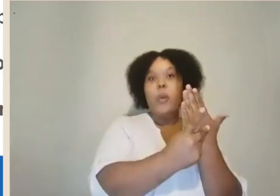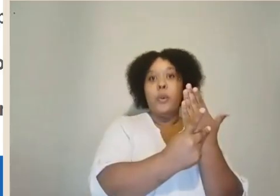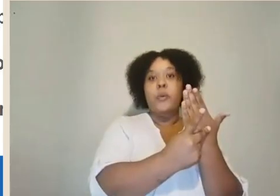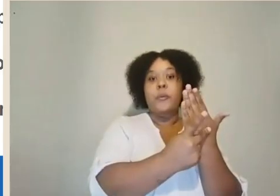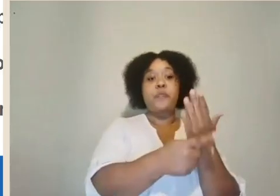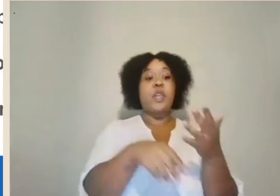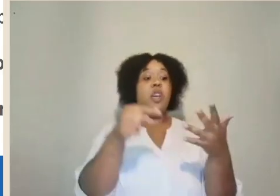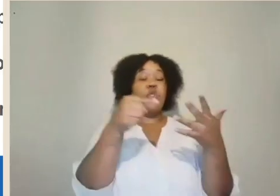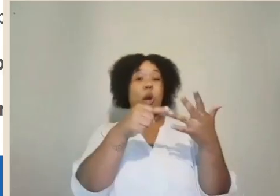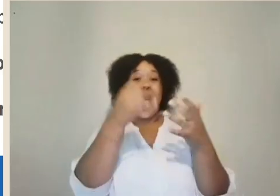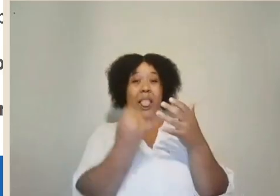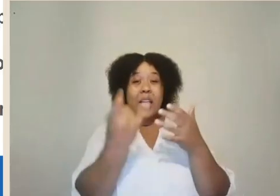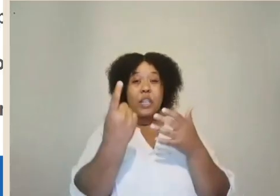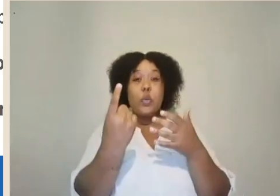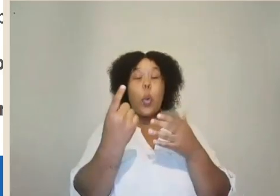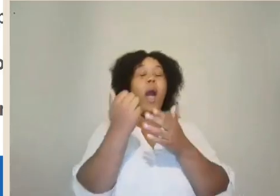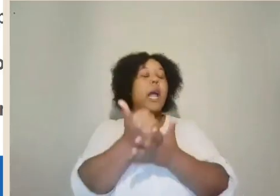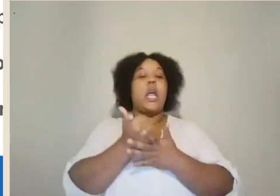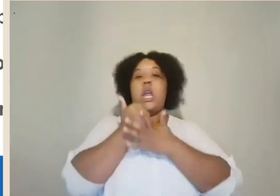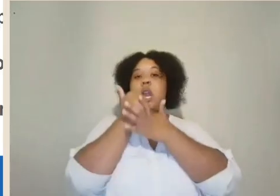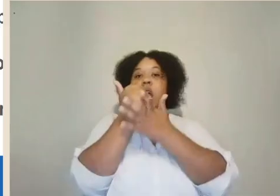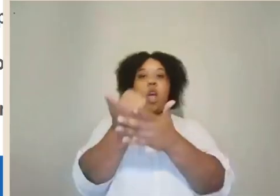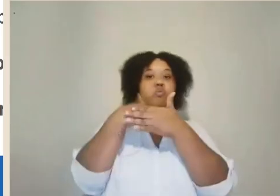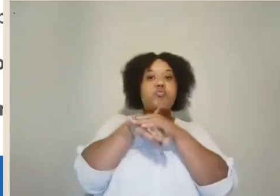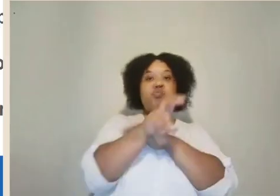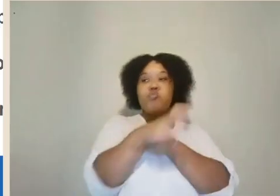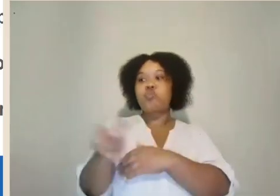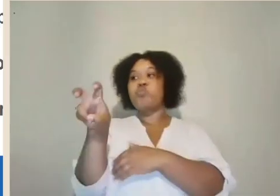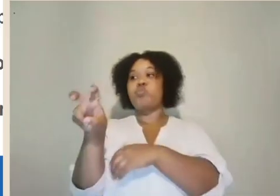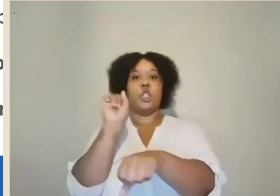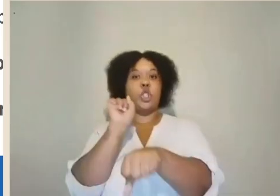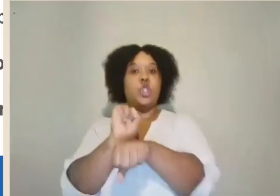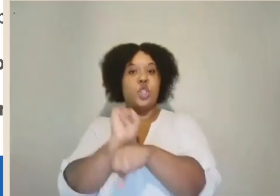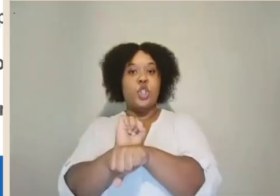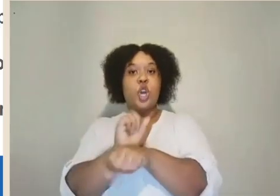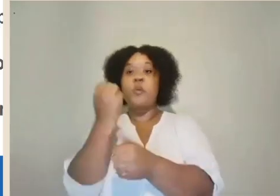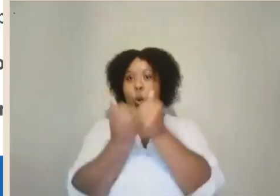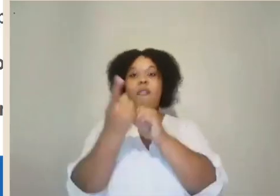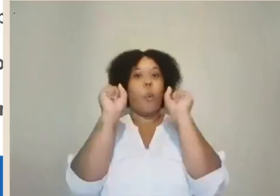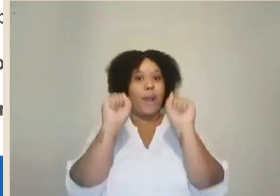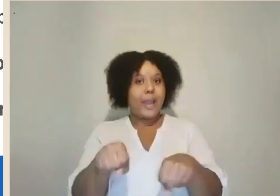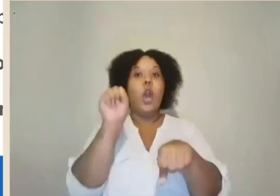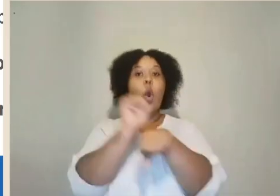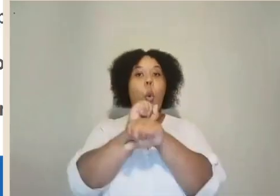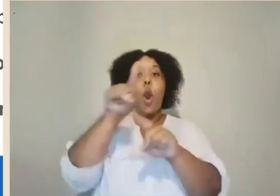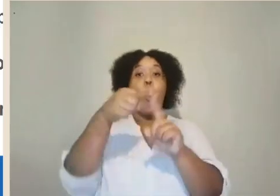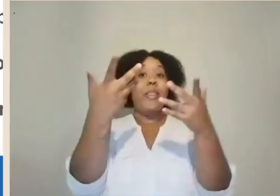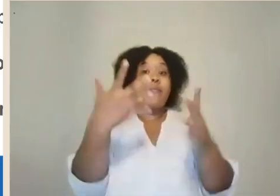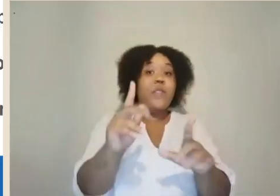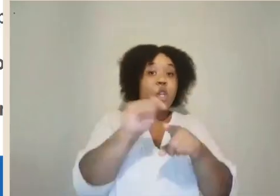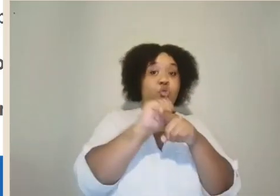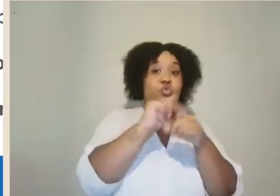helps our students to be ready to move into those job positions. So everyone is able to work when they complete training, and that's our goal